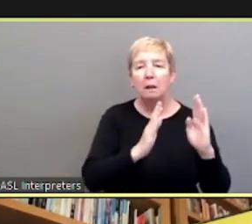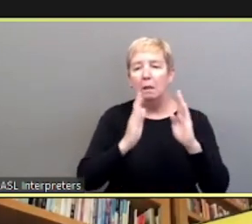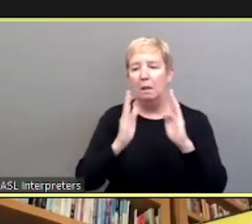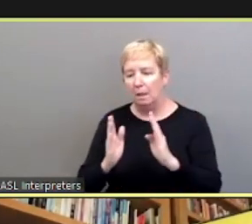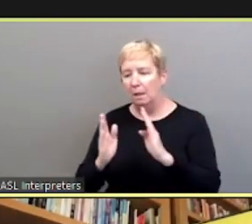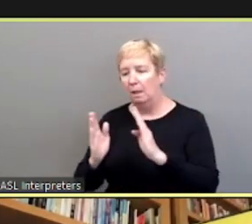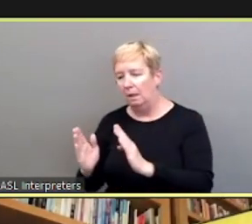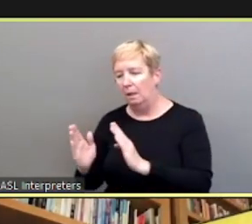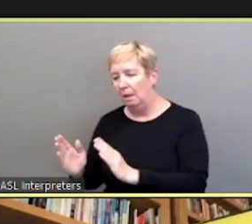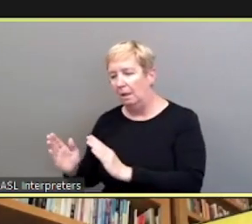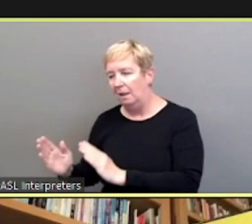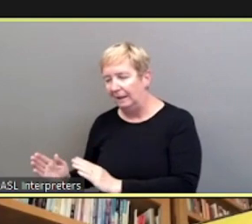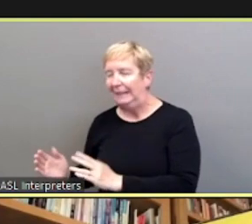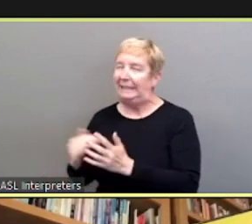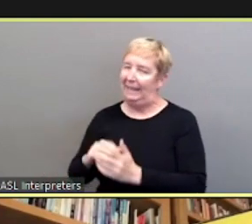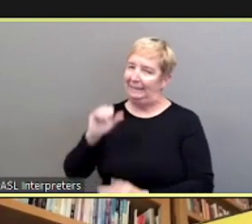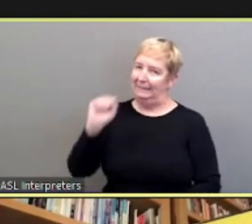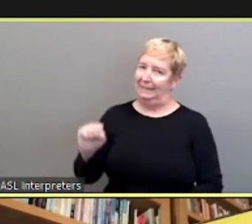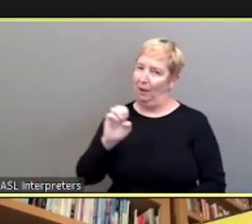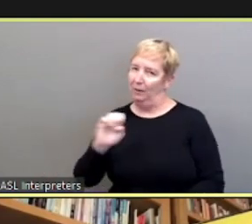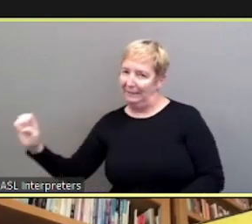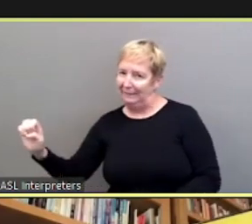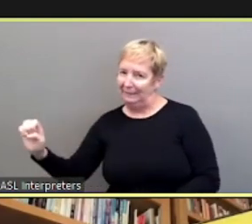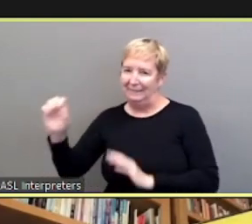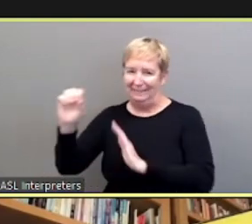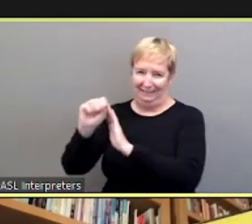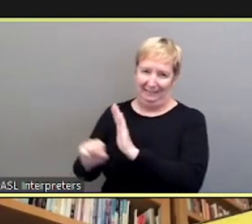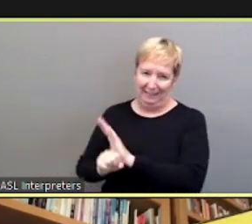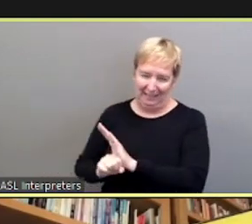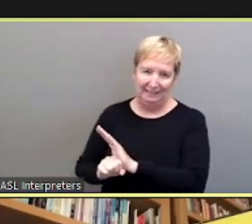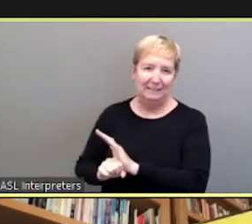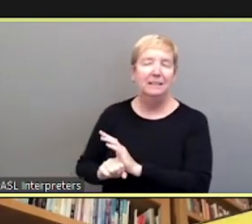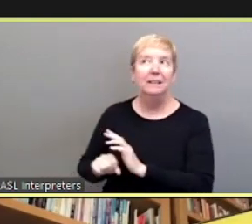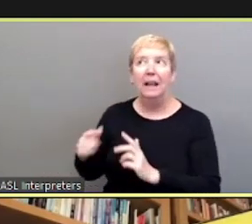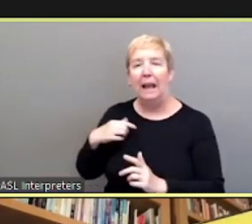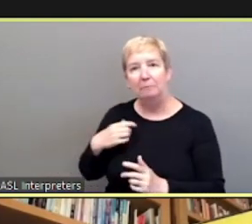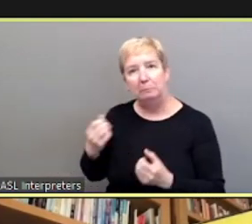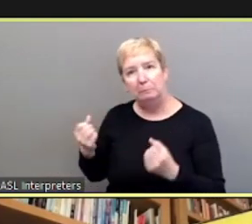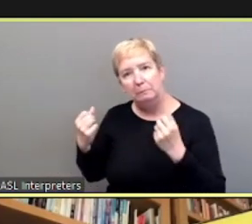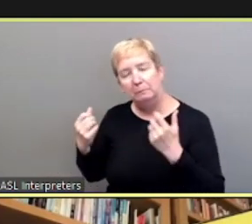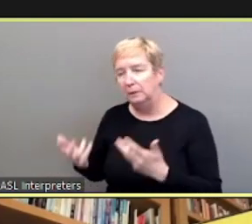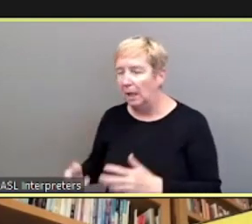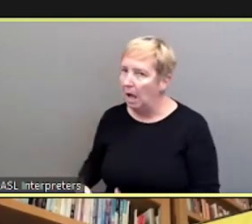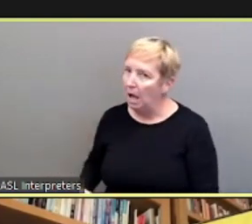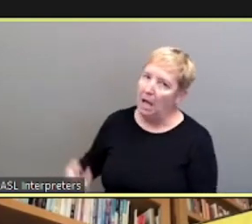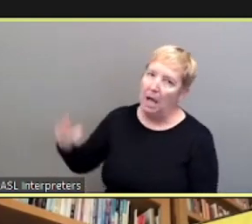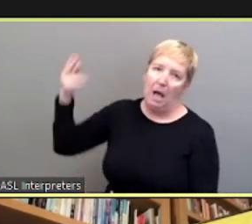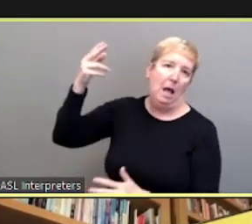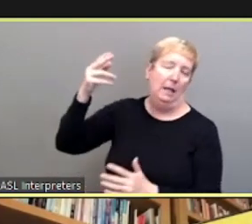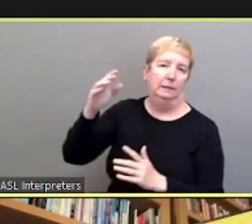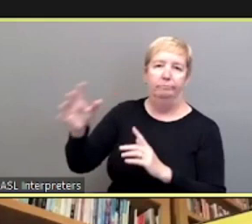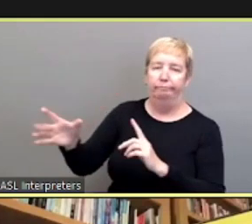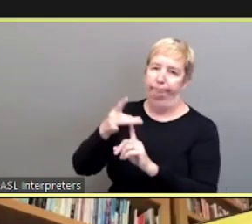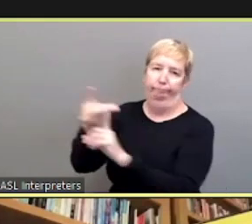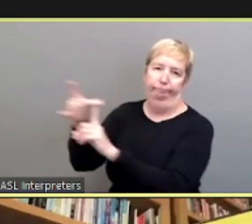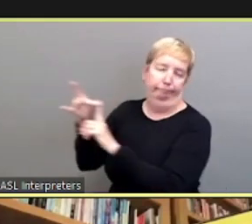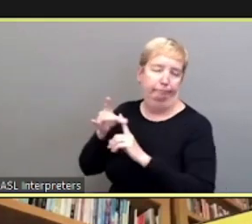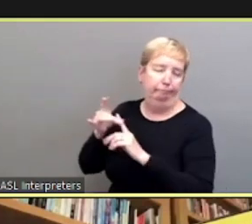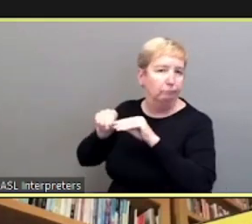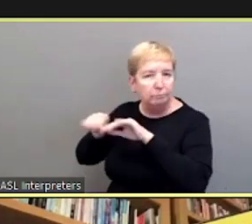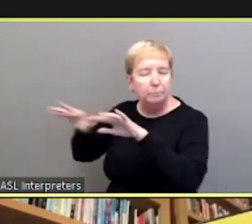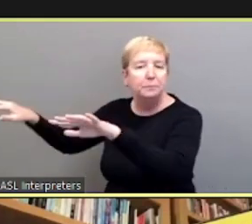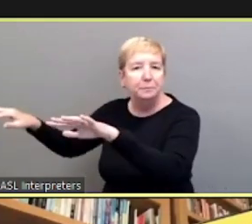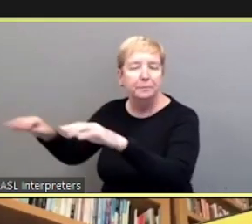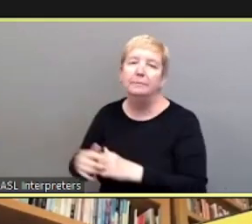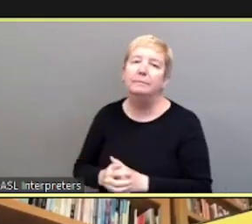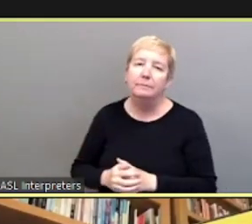those southeastern states that we've seen with such high rates are there. Now, in the table above, I want to focus